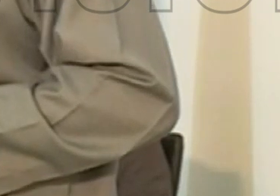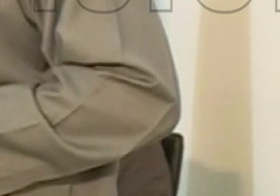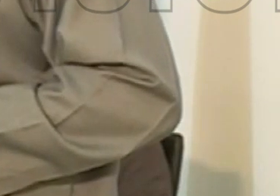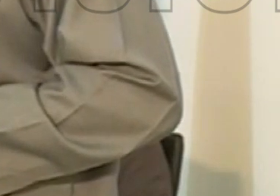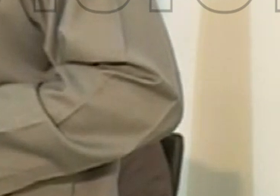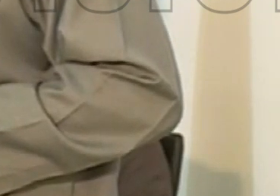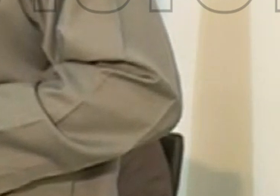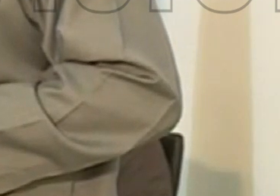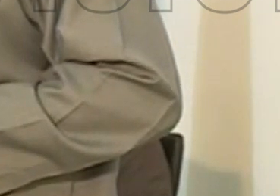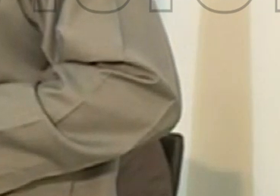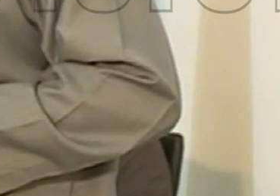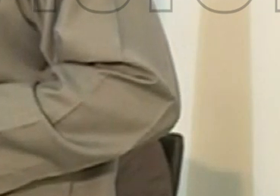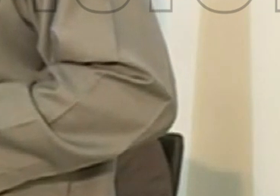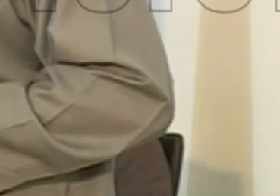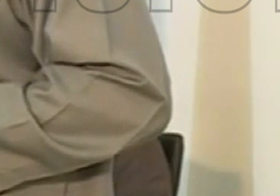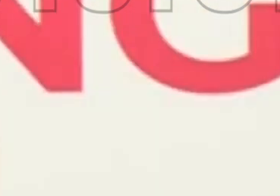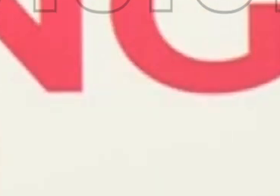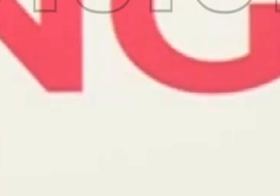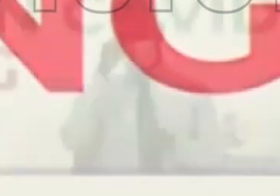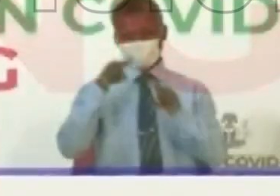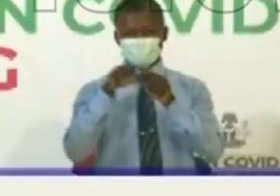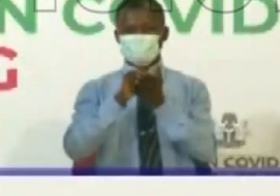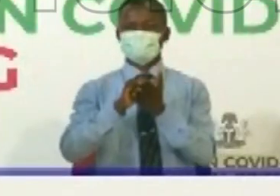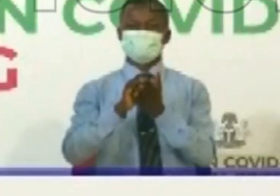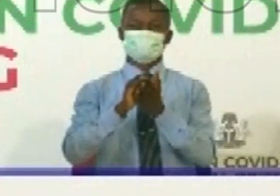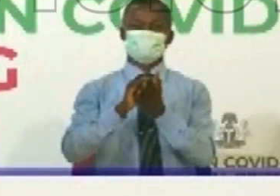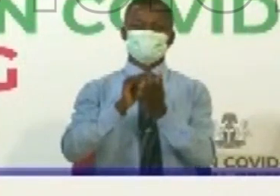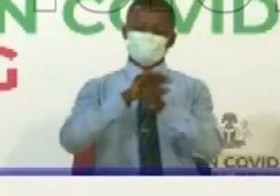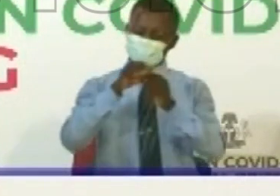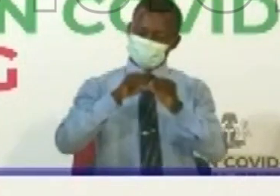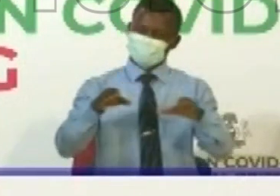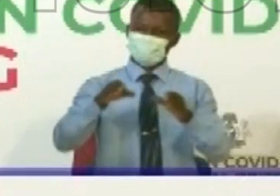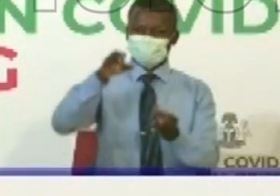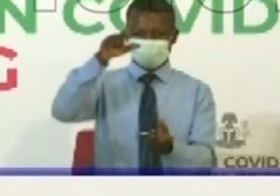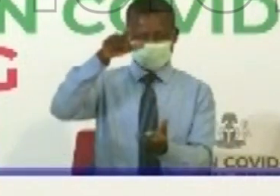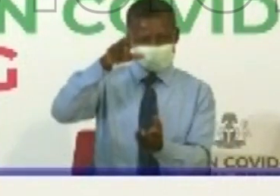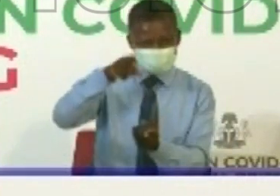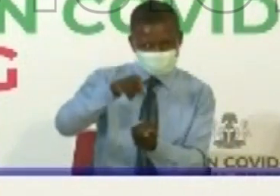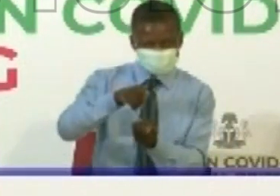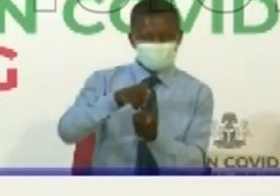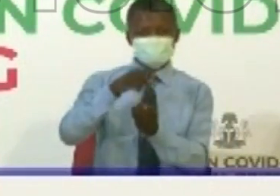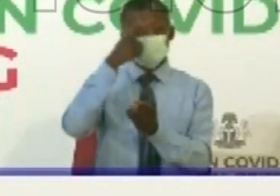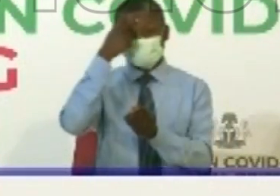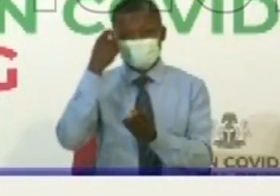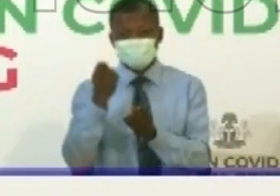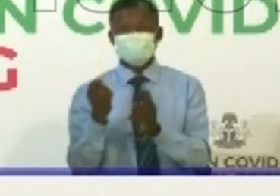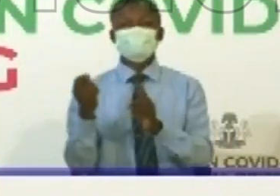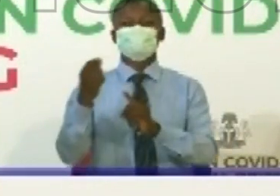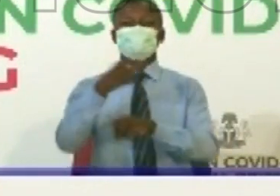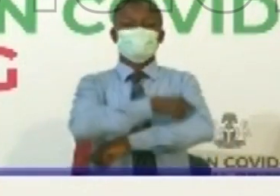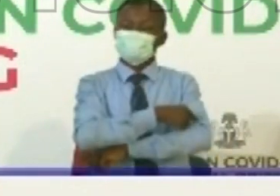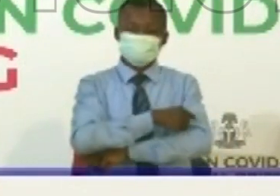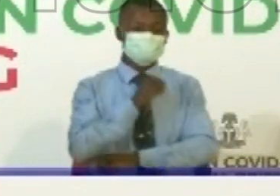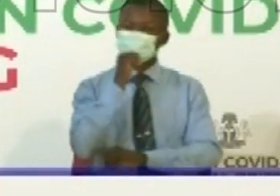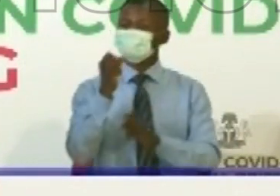be presumptuous to conclude that the disease is reducing. This is because as of today, not many states are